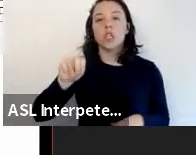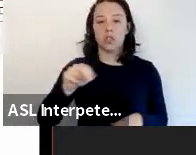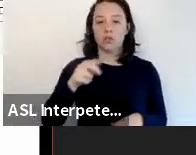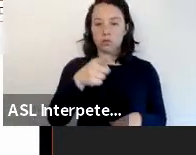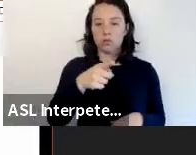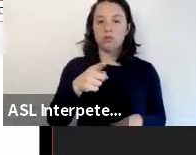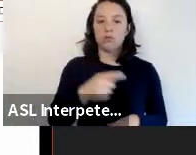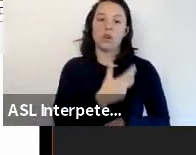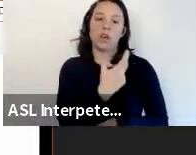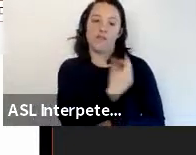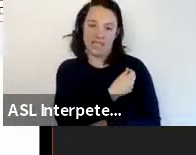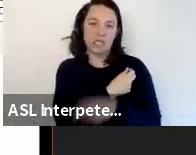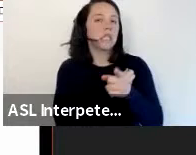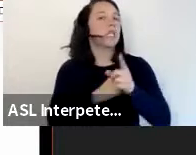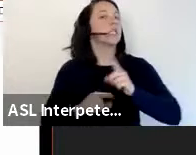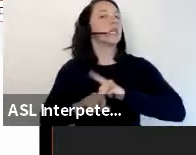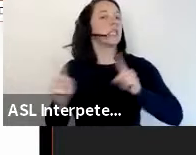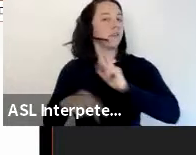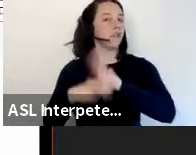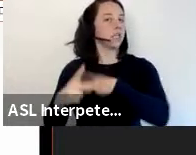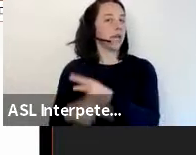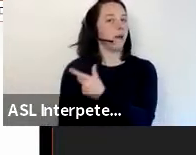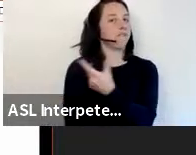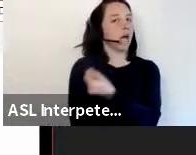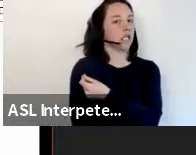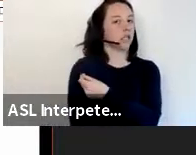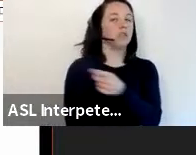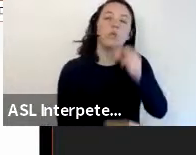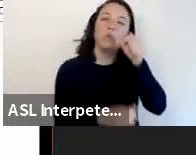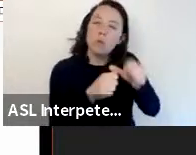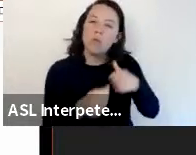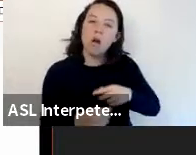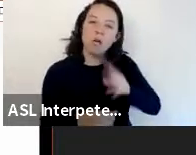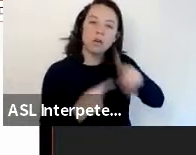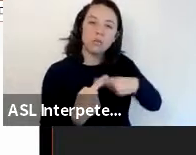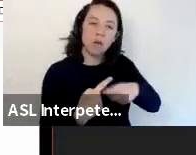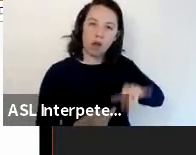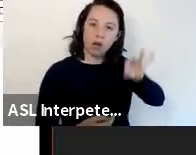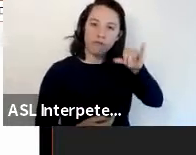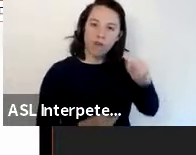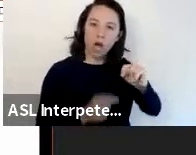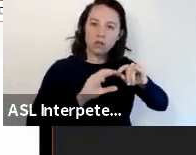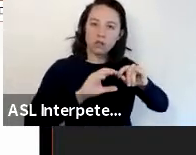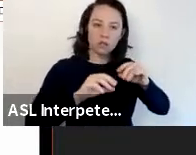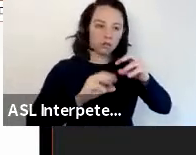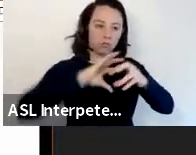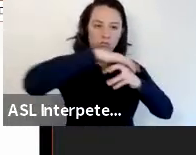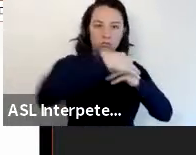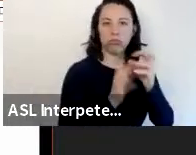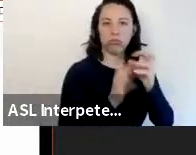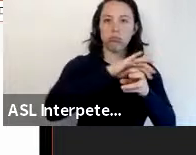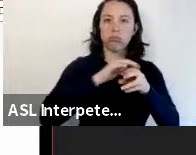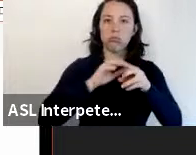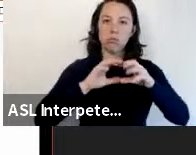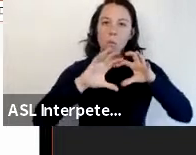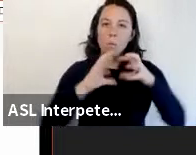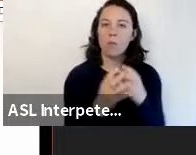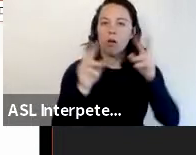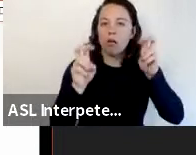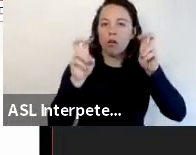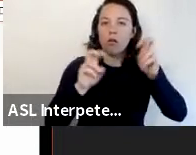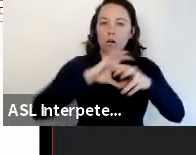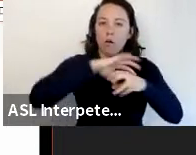different mechanism. Remember I talked about the vehicle that's used to transport that genetic material